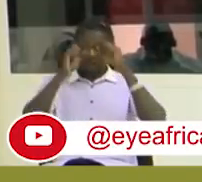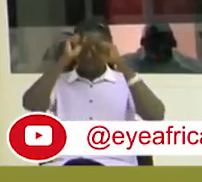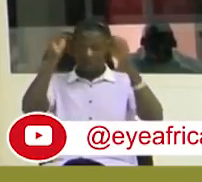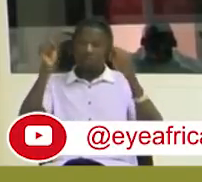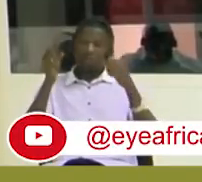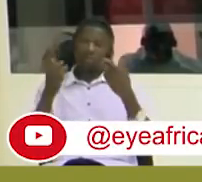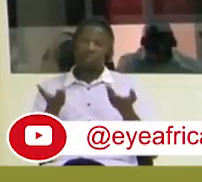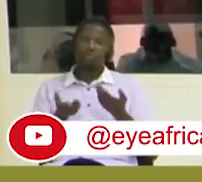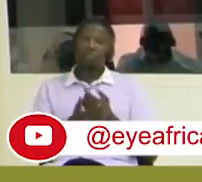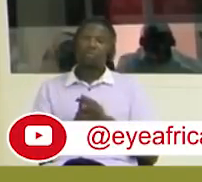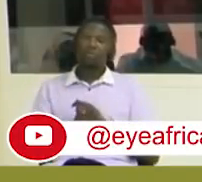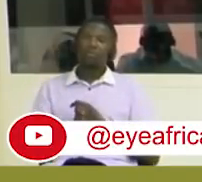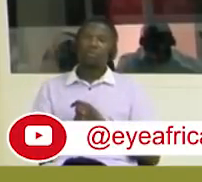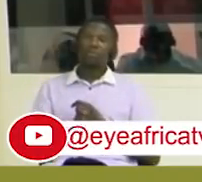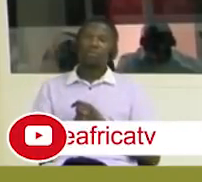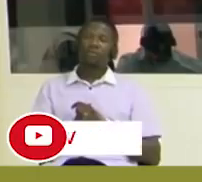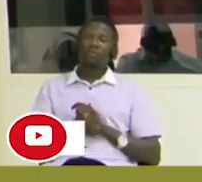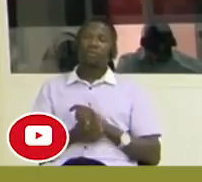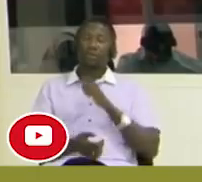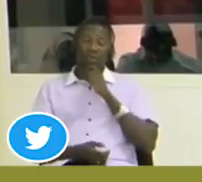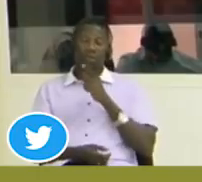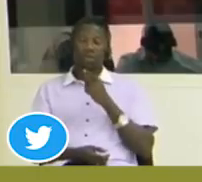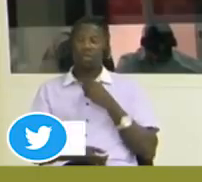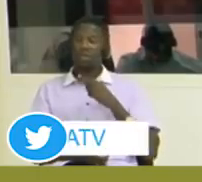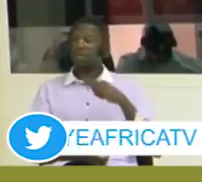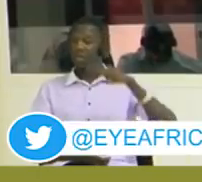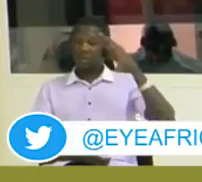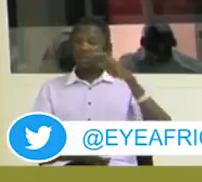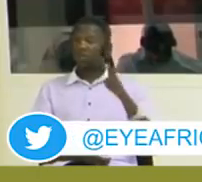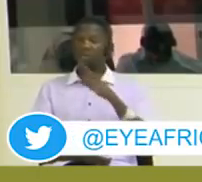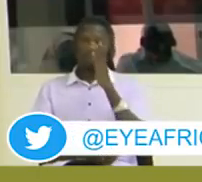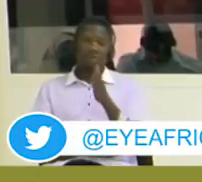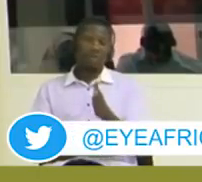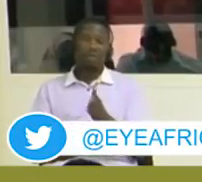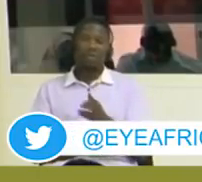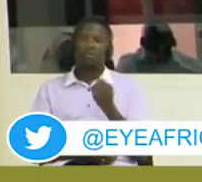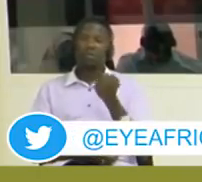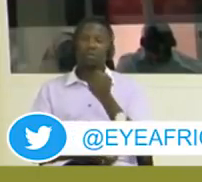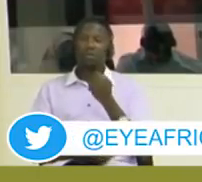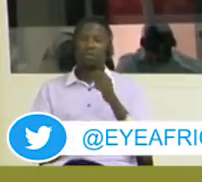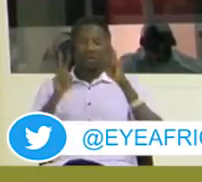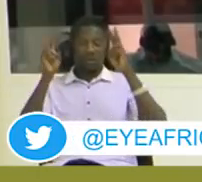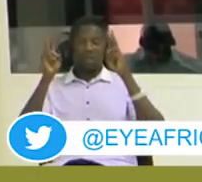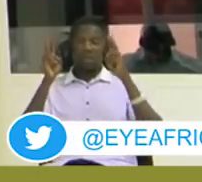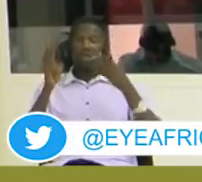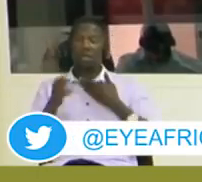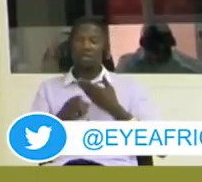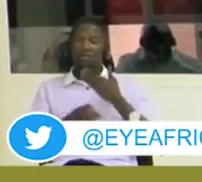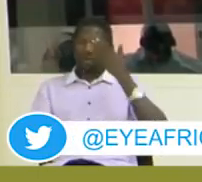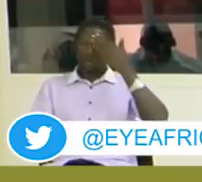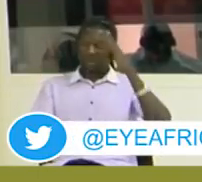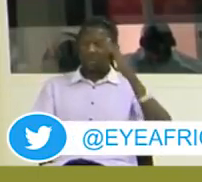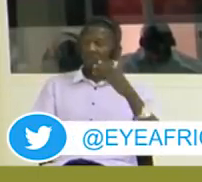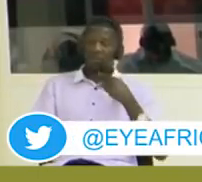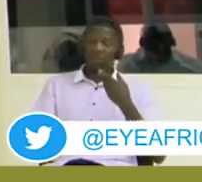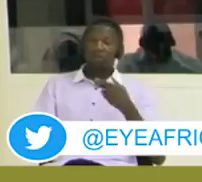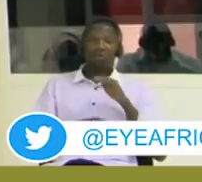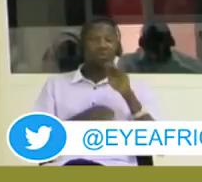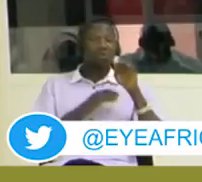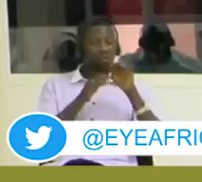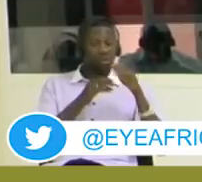sir, that is highly unfair because Yaya Jame has a habit of consulting anyone at any